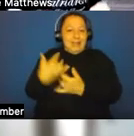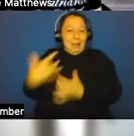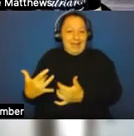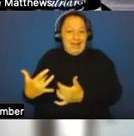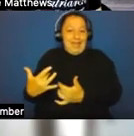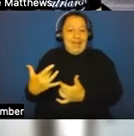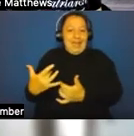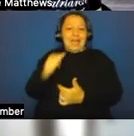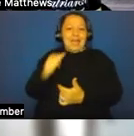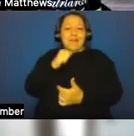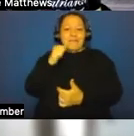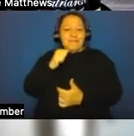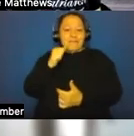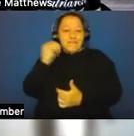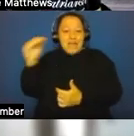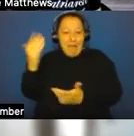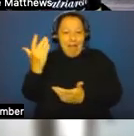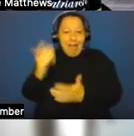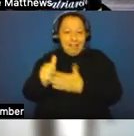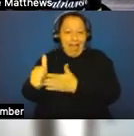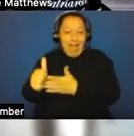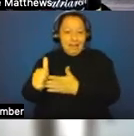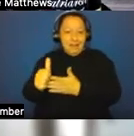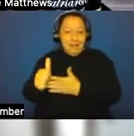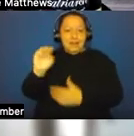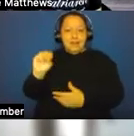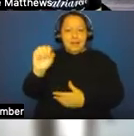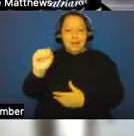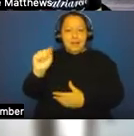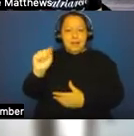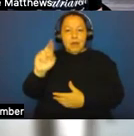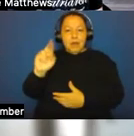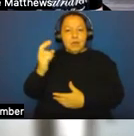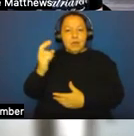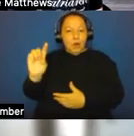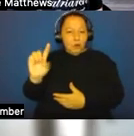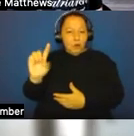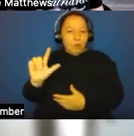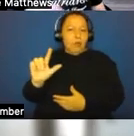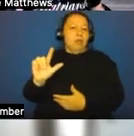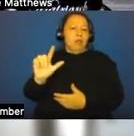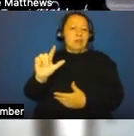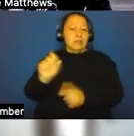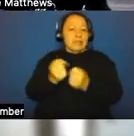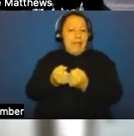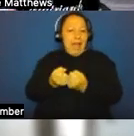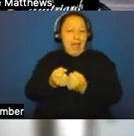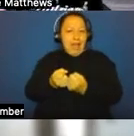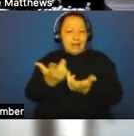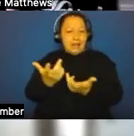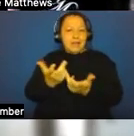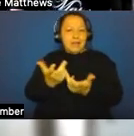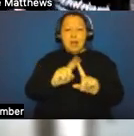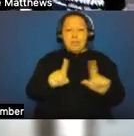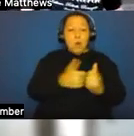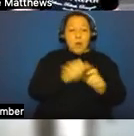But with the impact of colonization, that has shifted for many of our communities. And maybe, some are